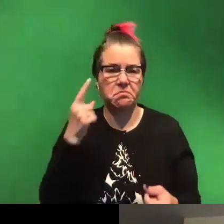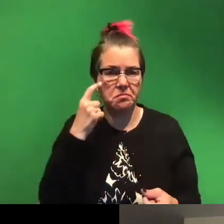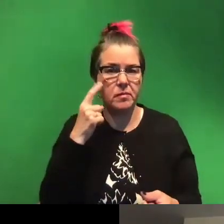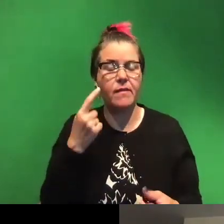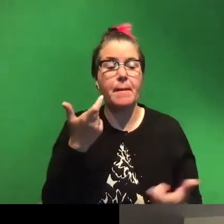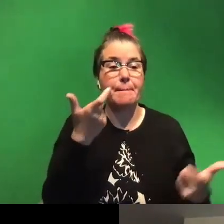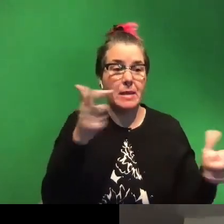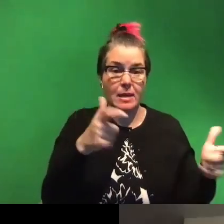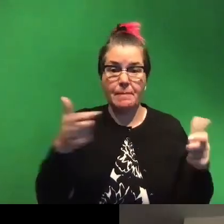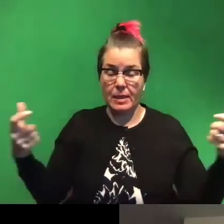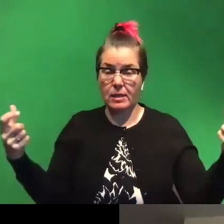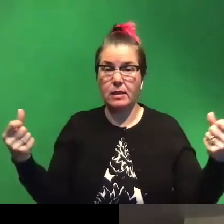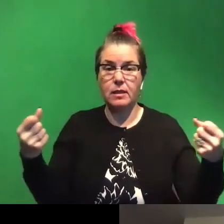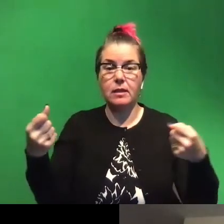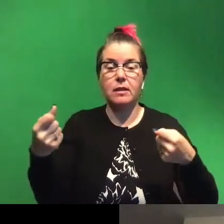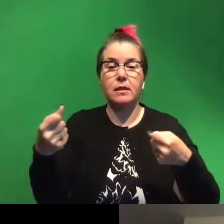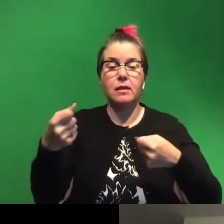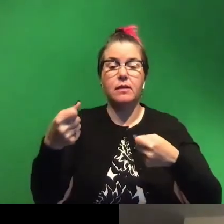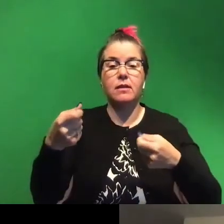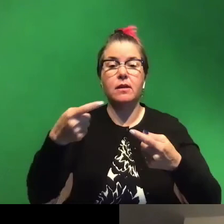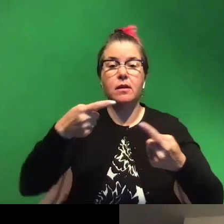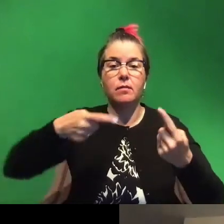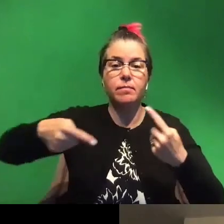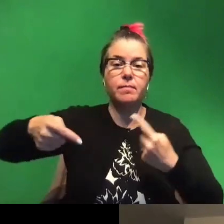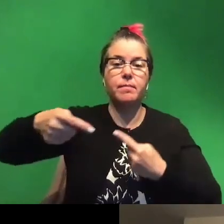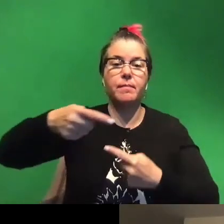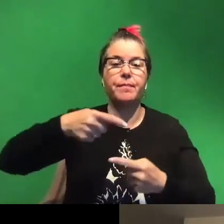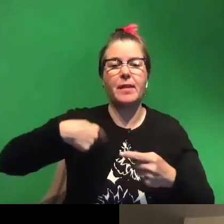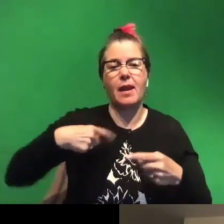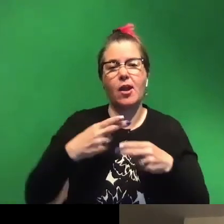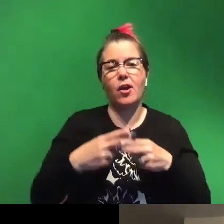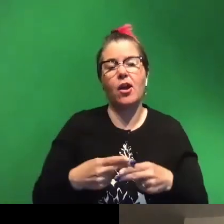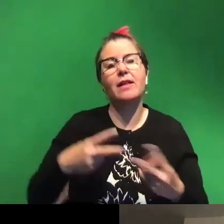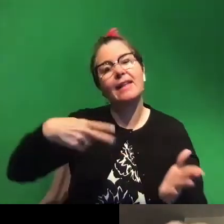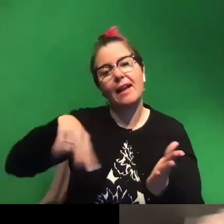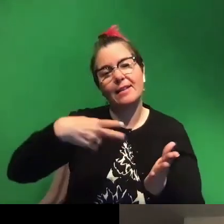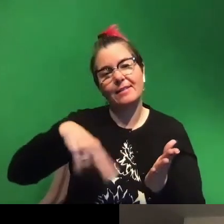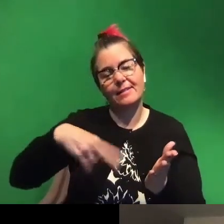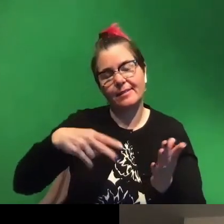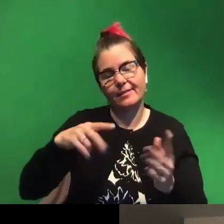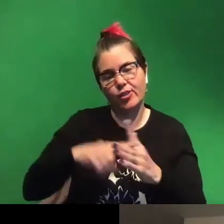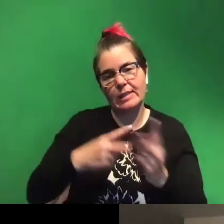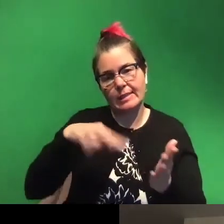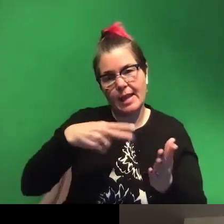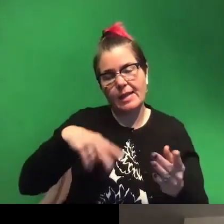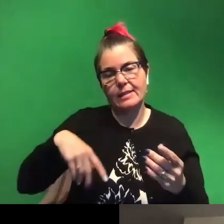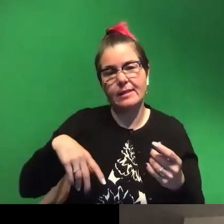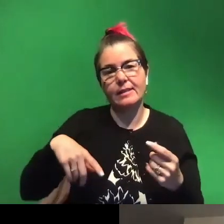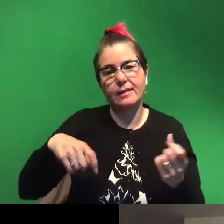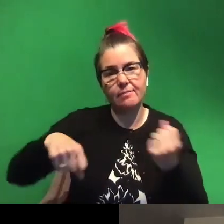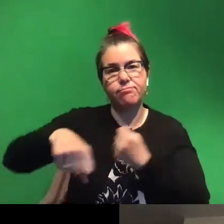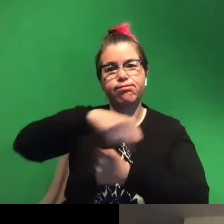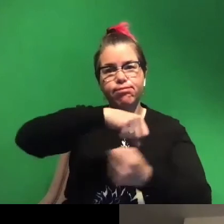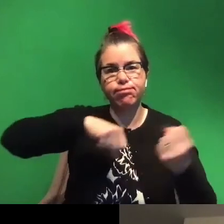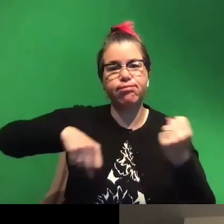here, another here, and they start like, I call it a dance. They start dancing because they're